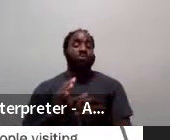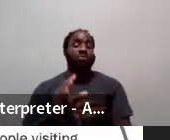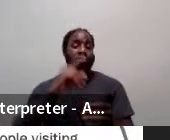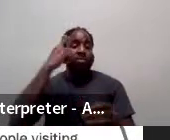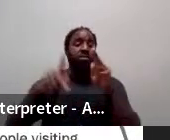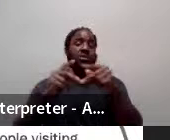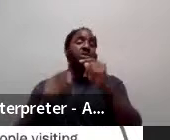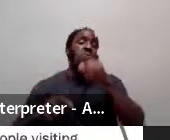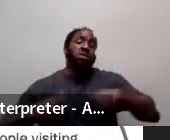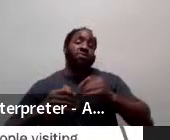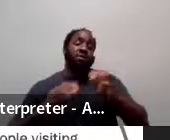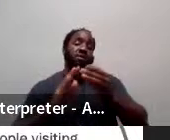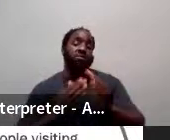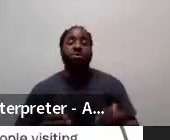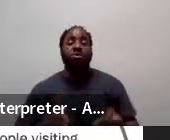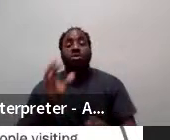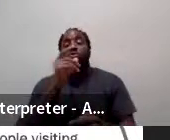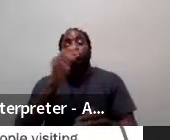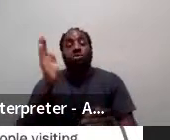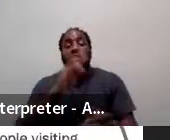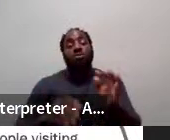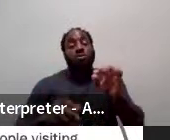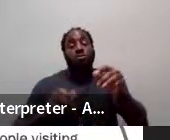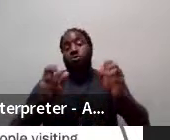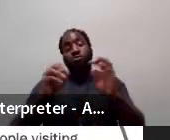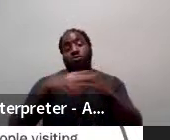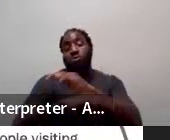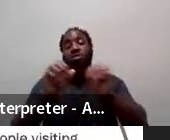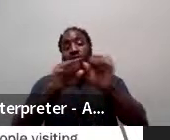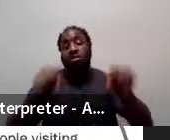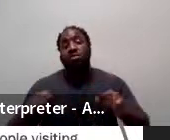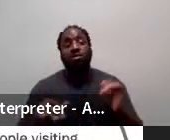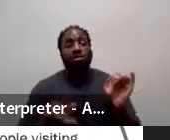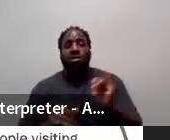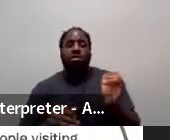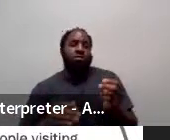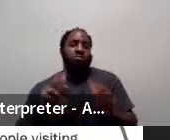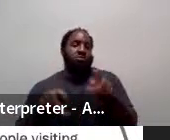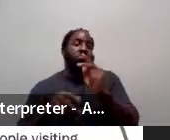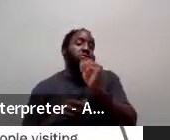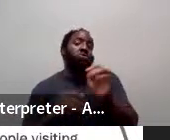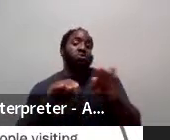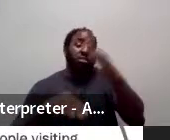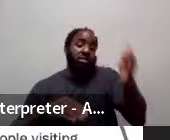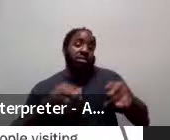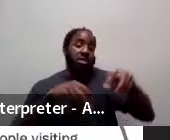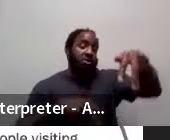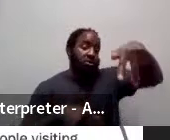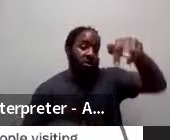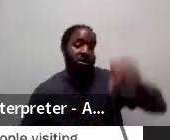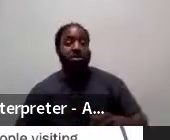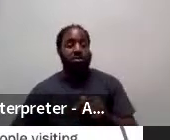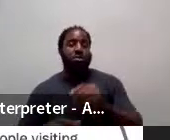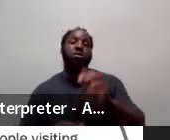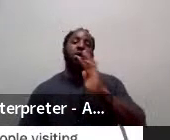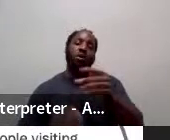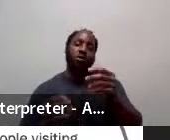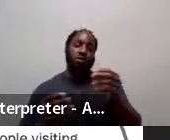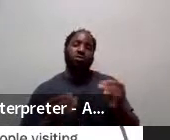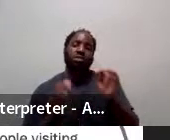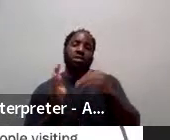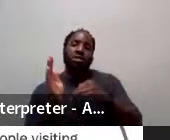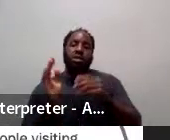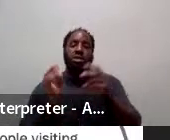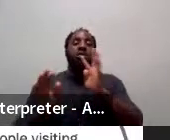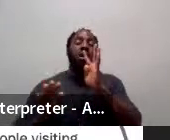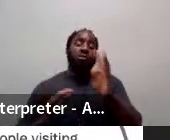live in the community and never take the stations tomorrow. Things like sidewalks and other improvements were constant topics of conversation over the